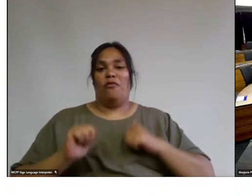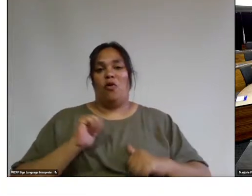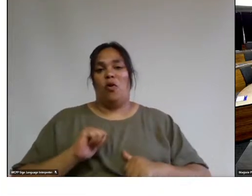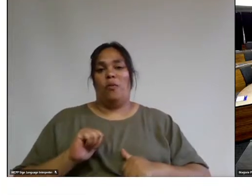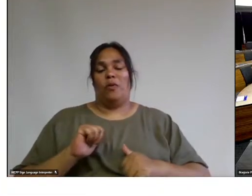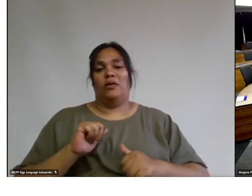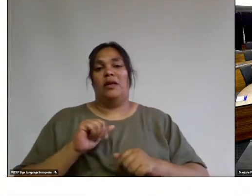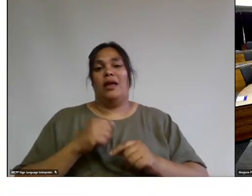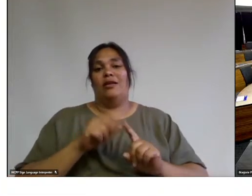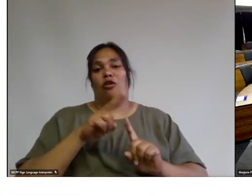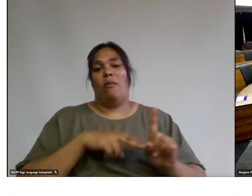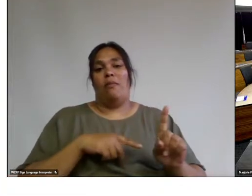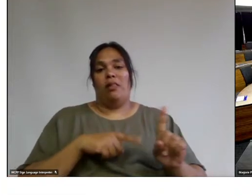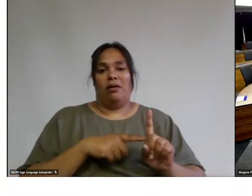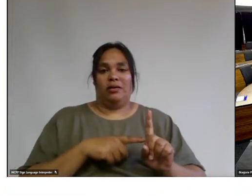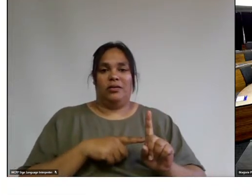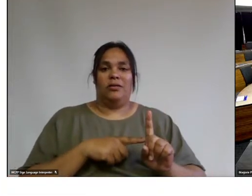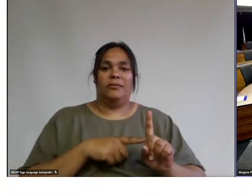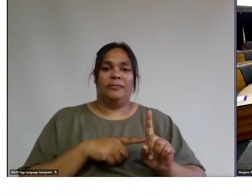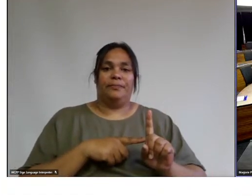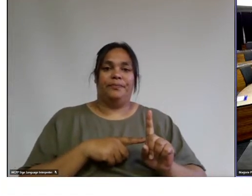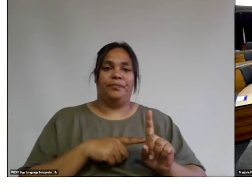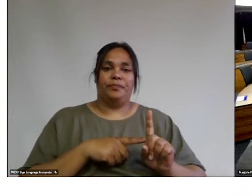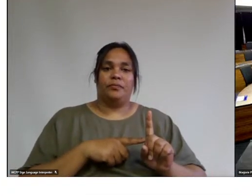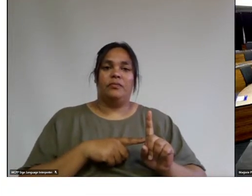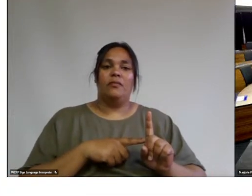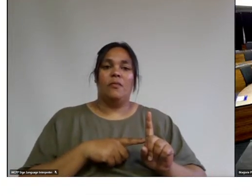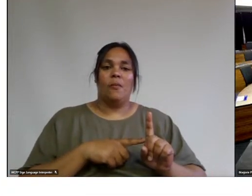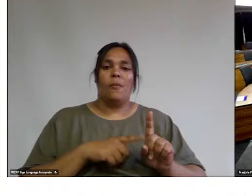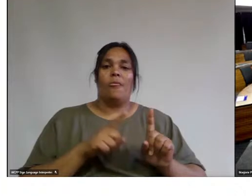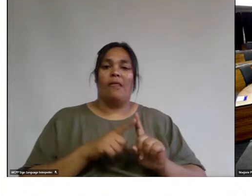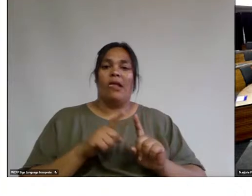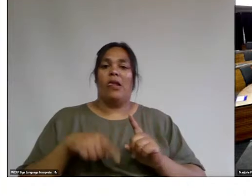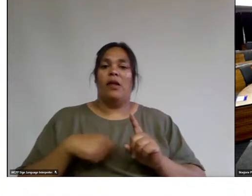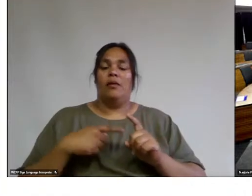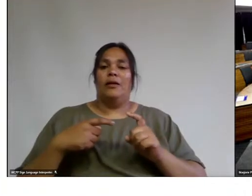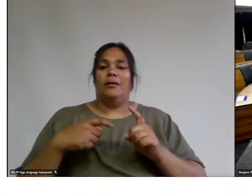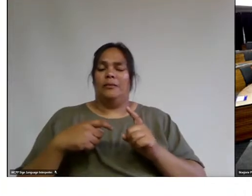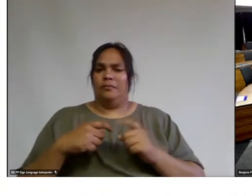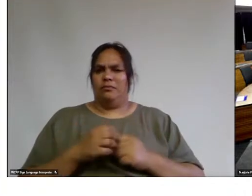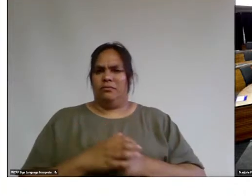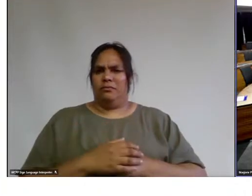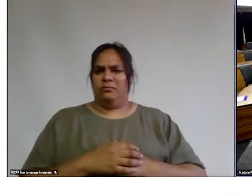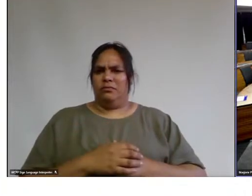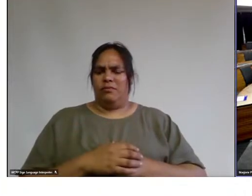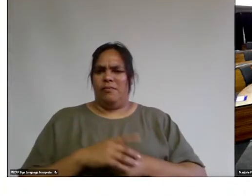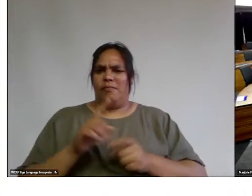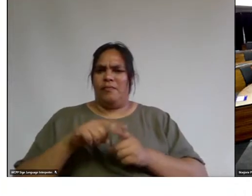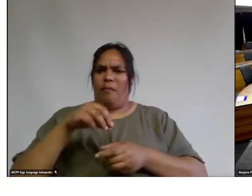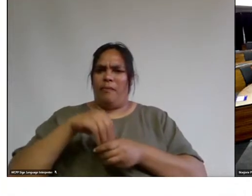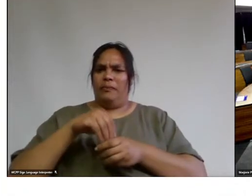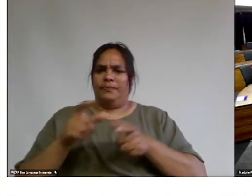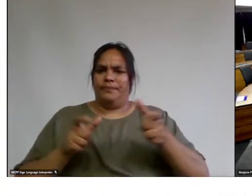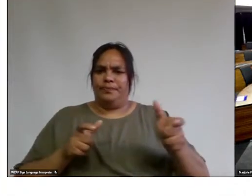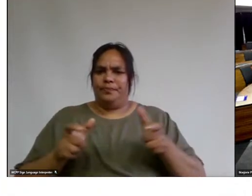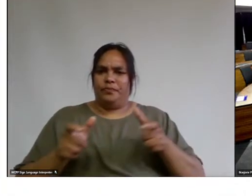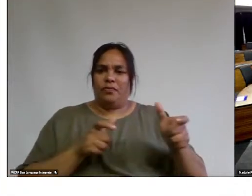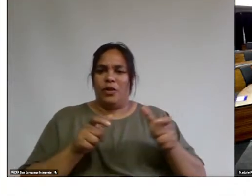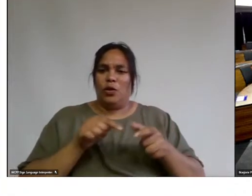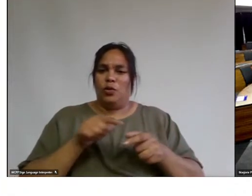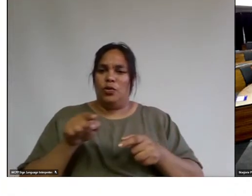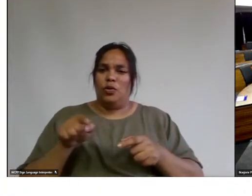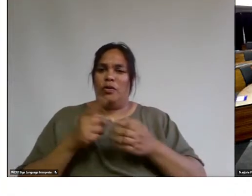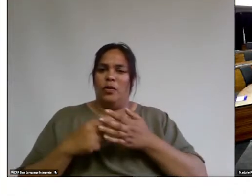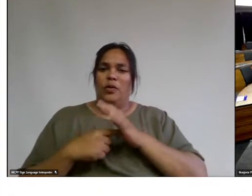and compliance, and citing, I think, the issue of the PDOs and the internal controls, which is a